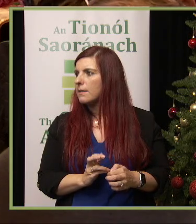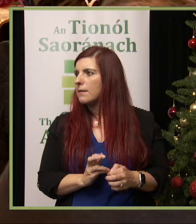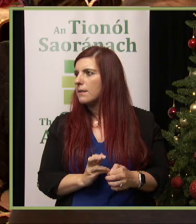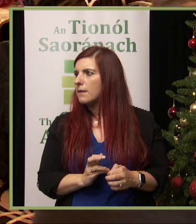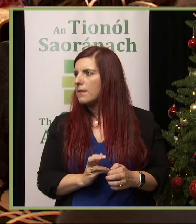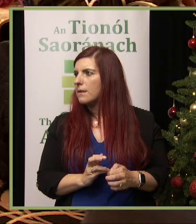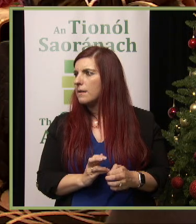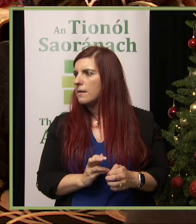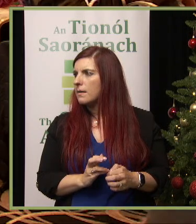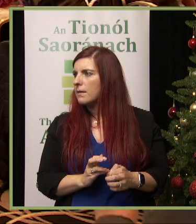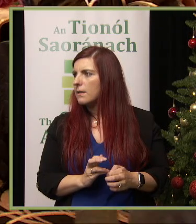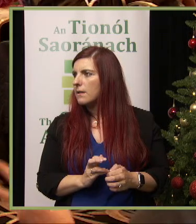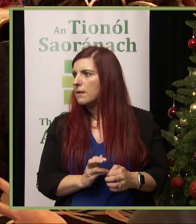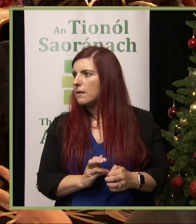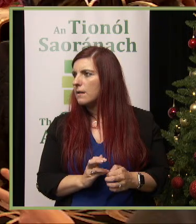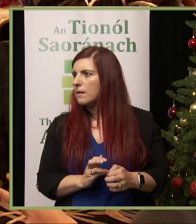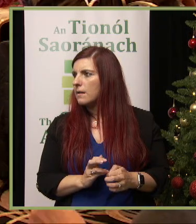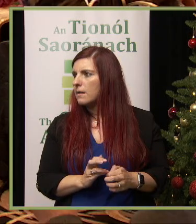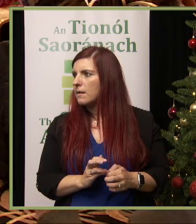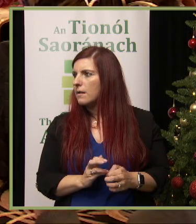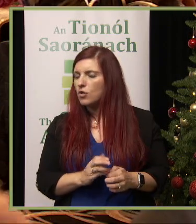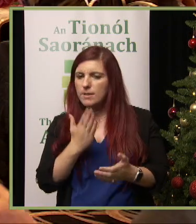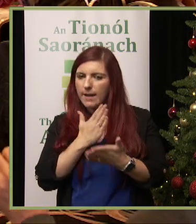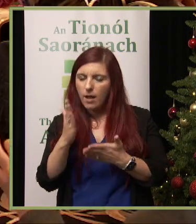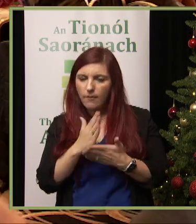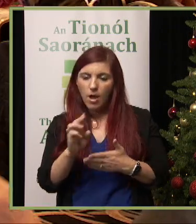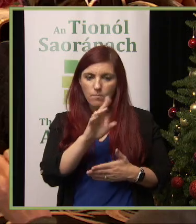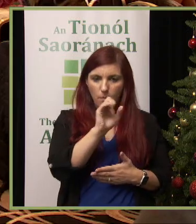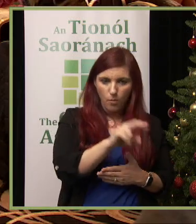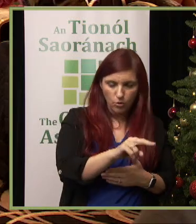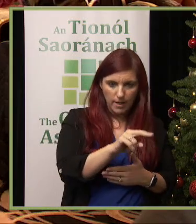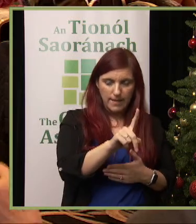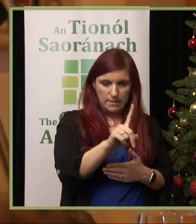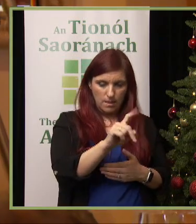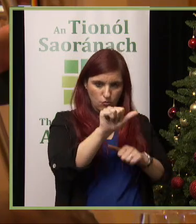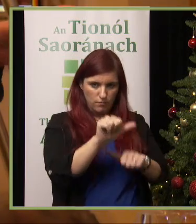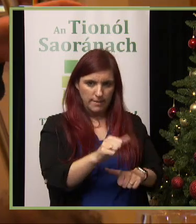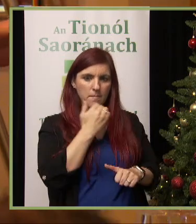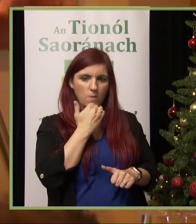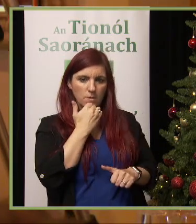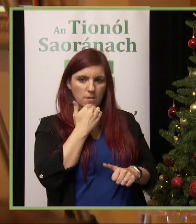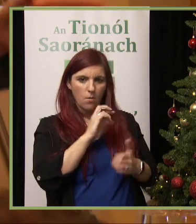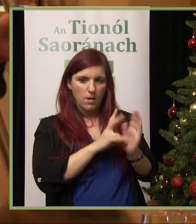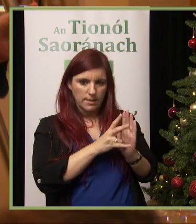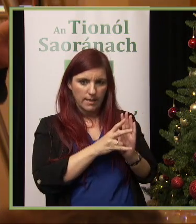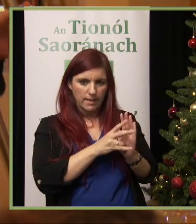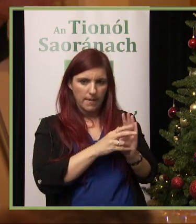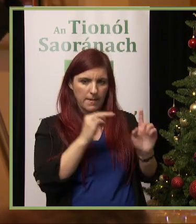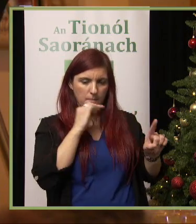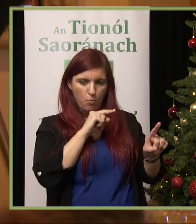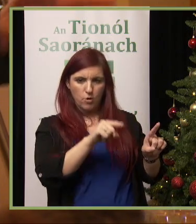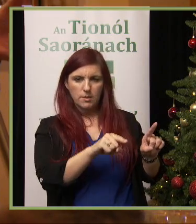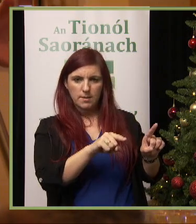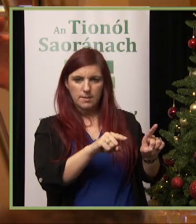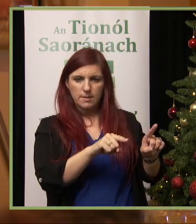Sorry, just to clarify for people, there are two different aspects to that. The proportionate or set amount is about the quantity, and that's very important